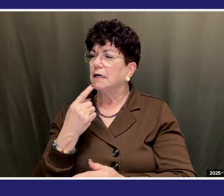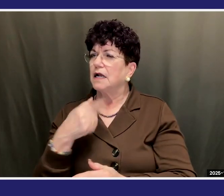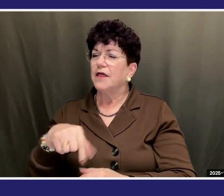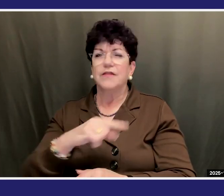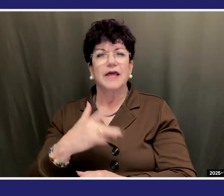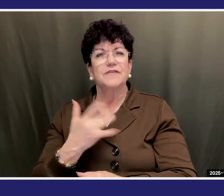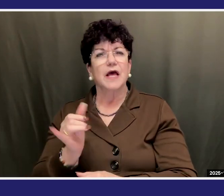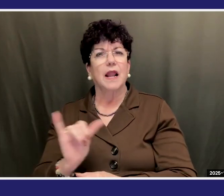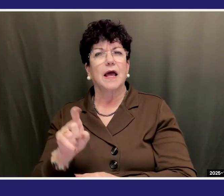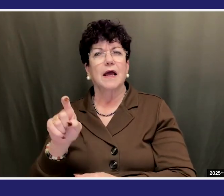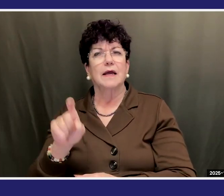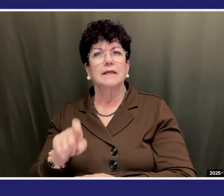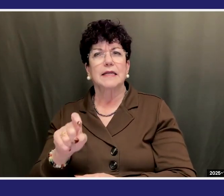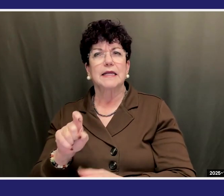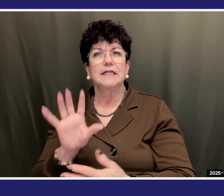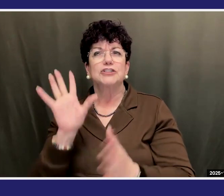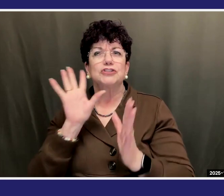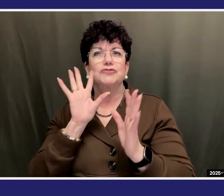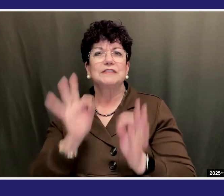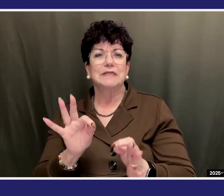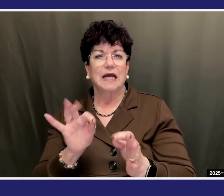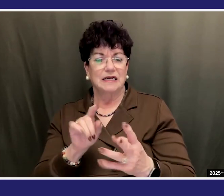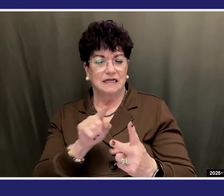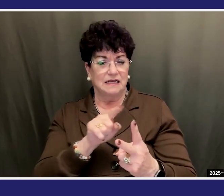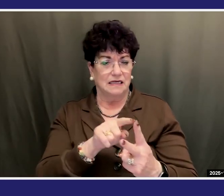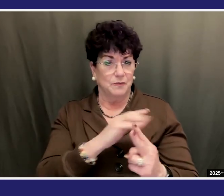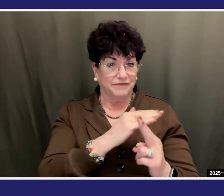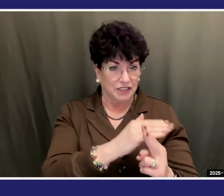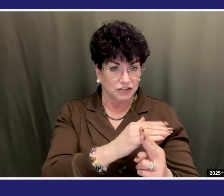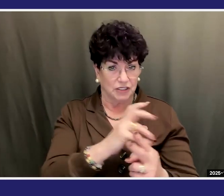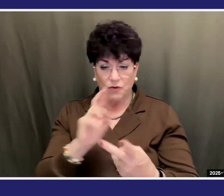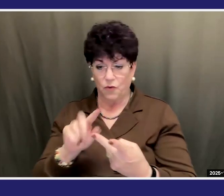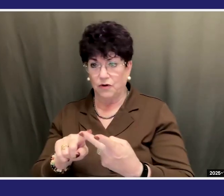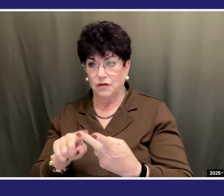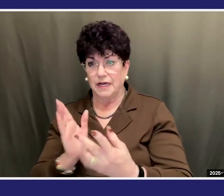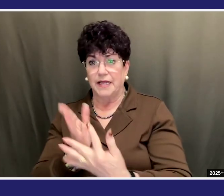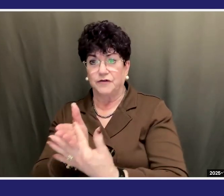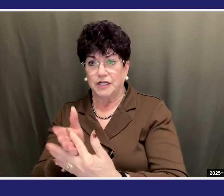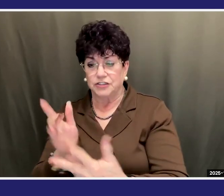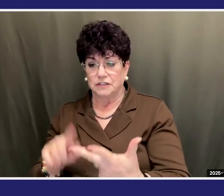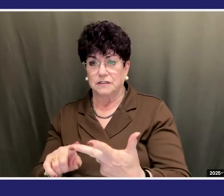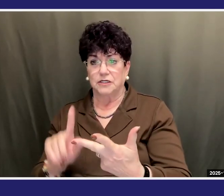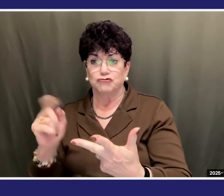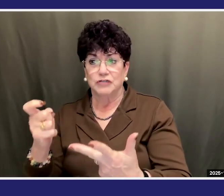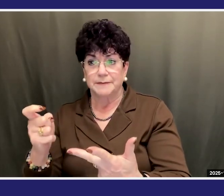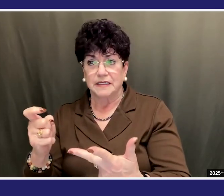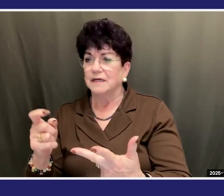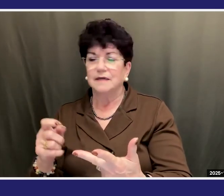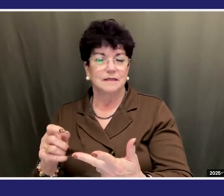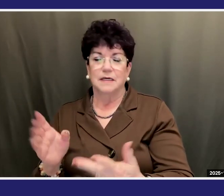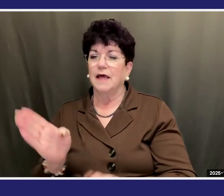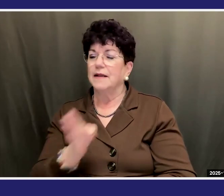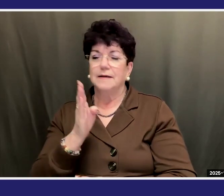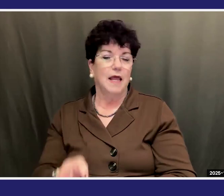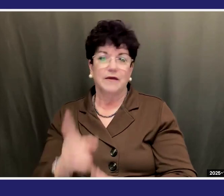felt like they needed to choose between prevention or early intervention or treatment. And that is certainly never